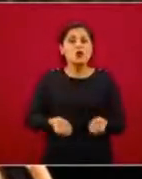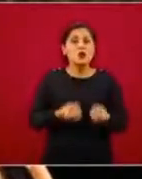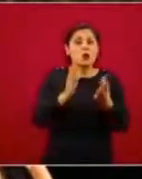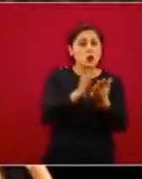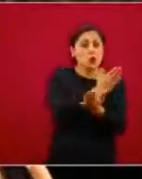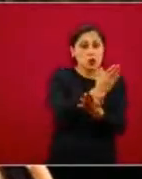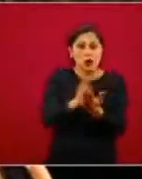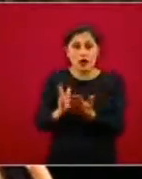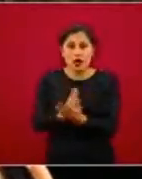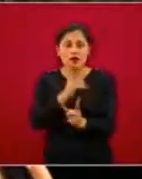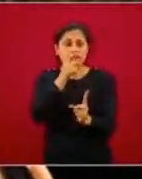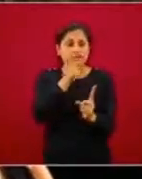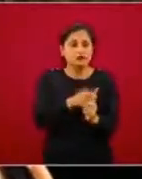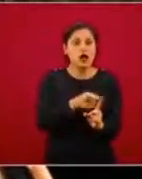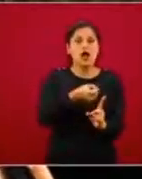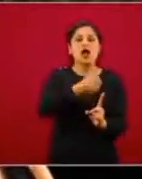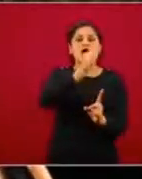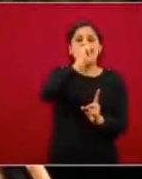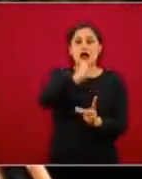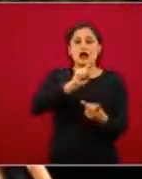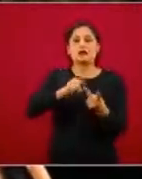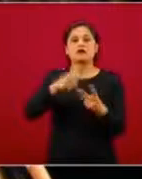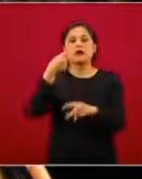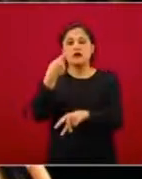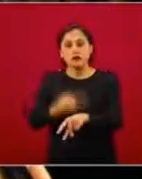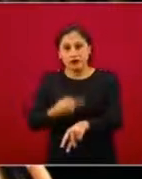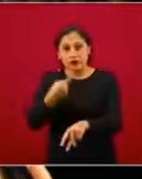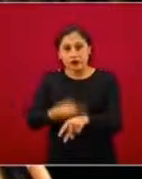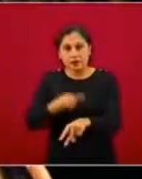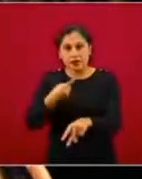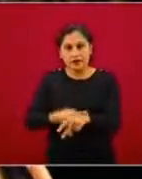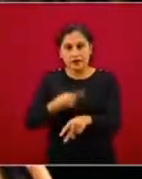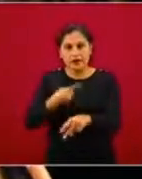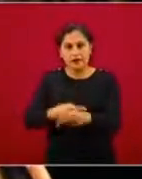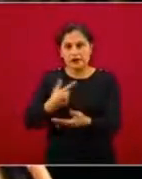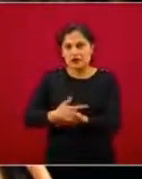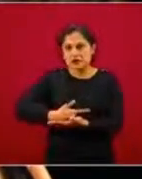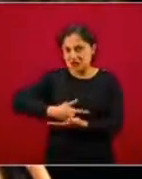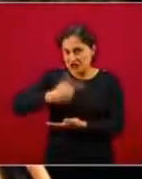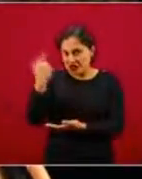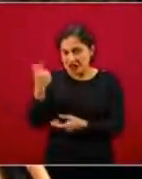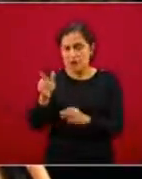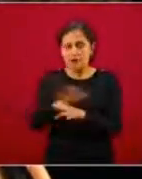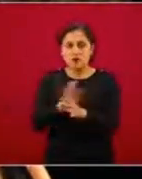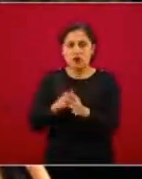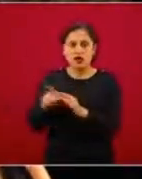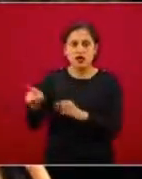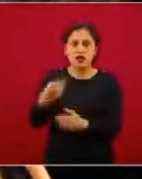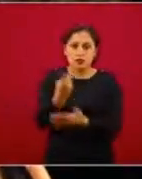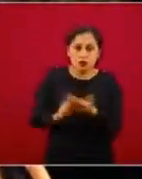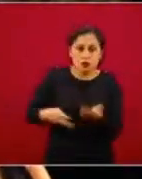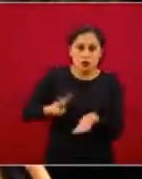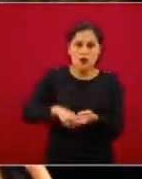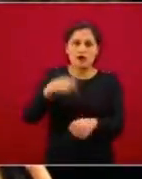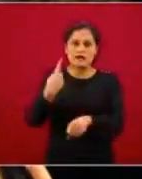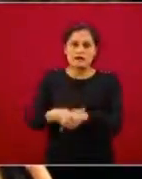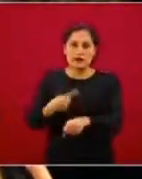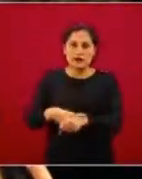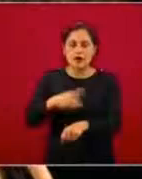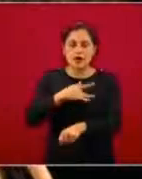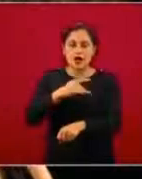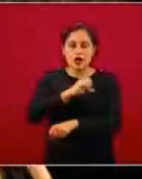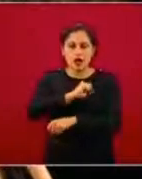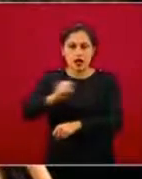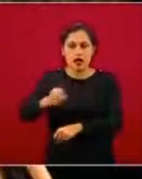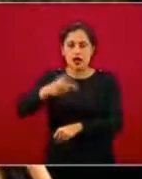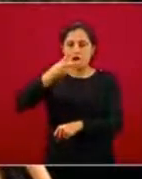have been intubated, and how many of those diseases that are people have been more inclined to have in